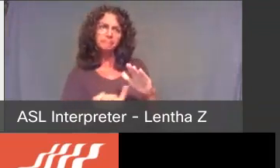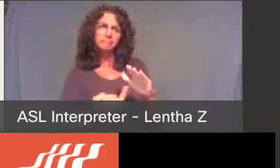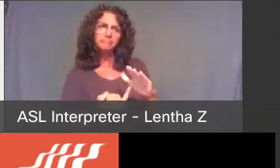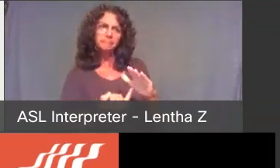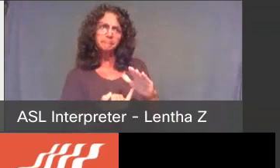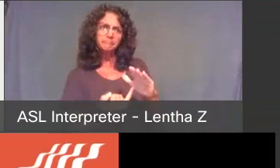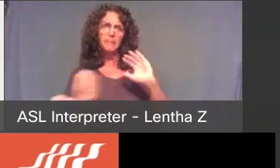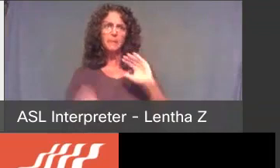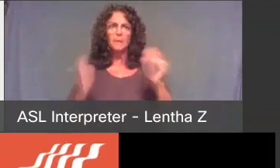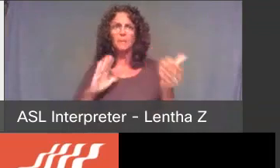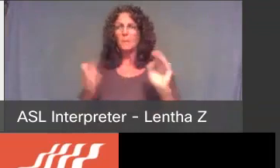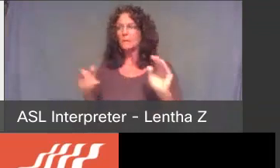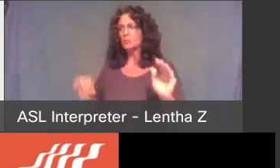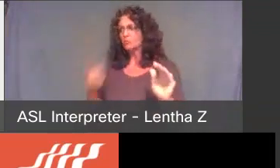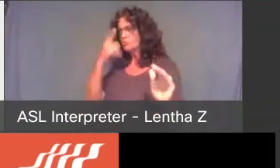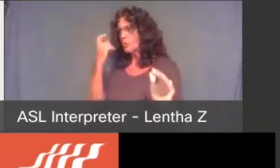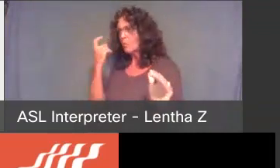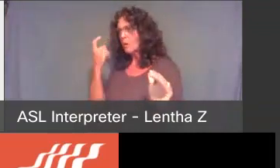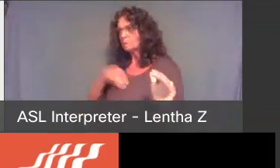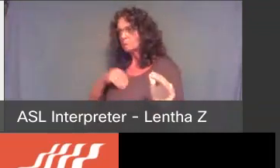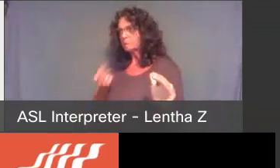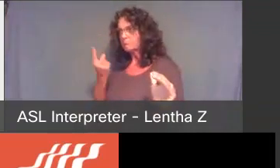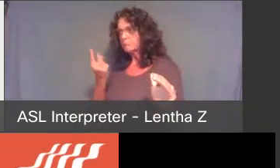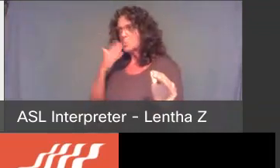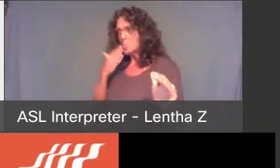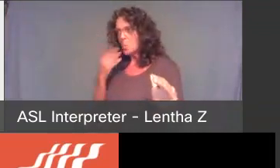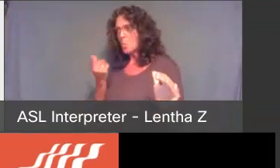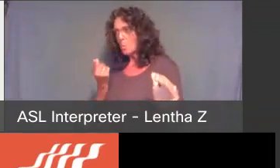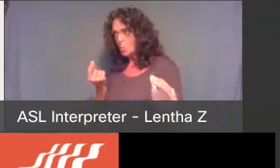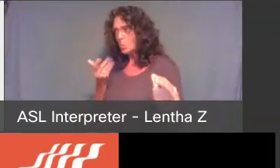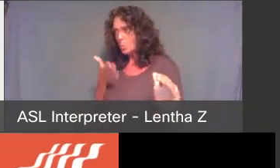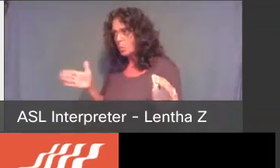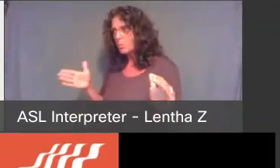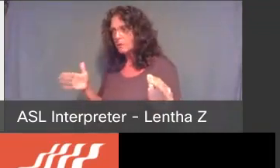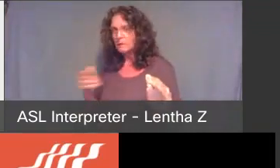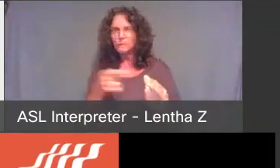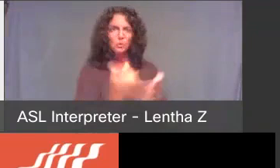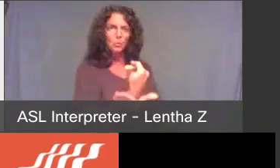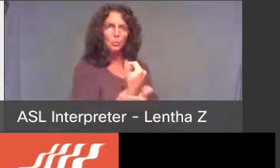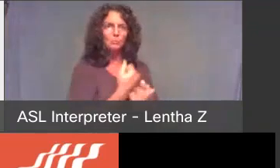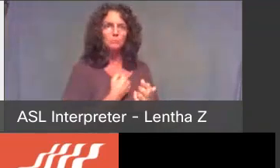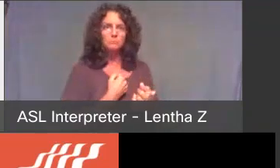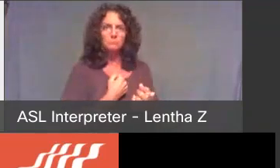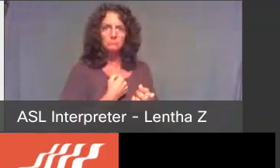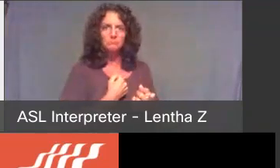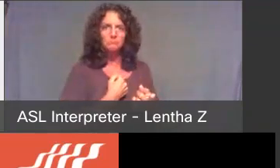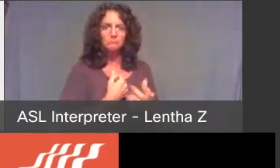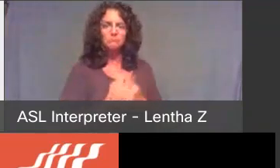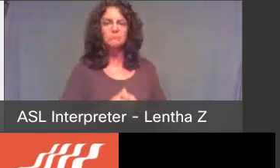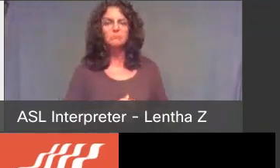traumas created. They had other people that knew what it was like. They might be the only person who's going through that